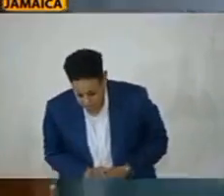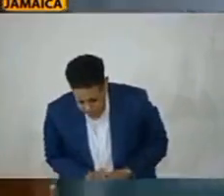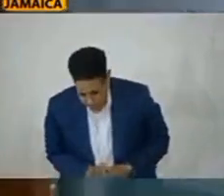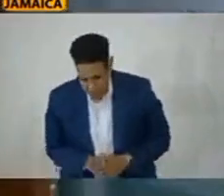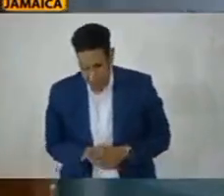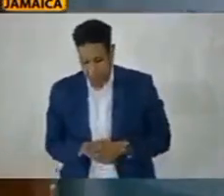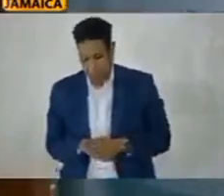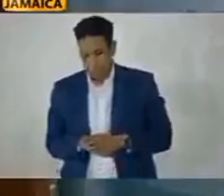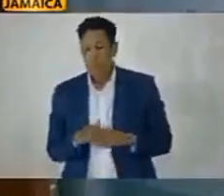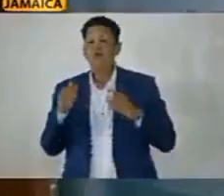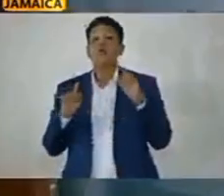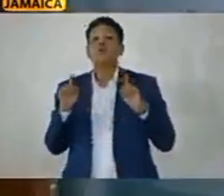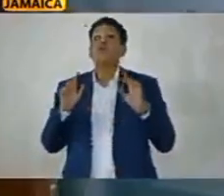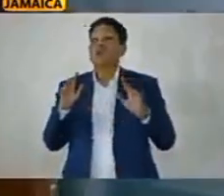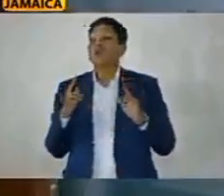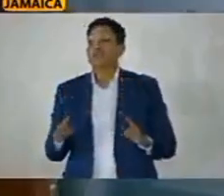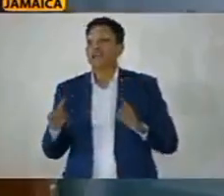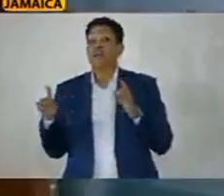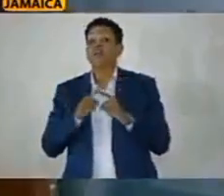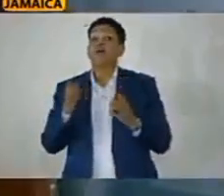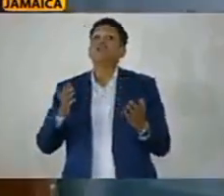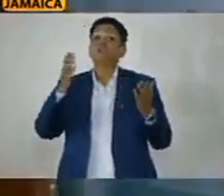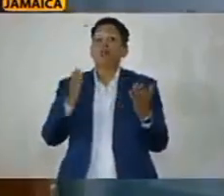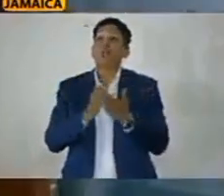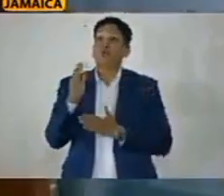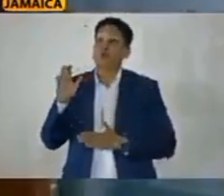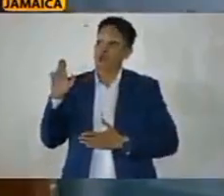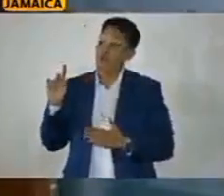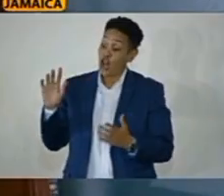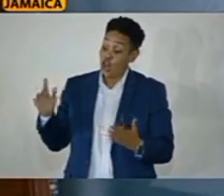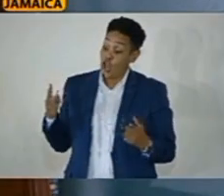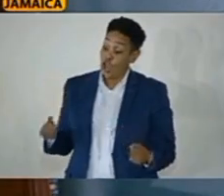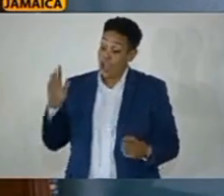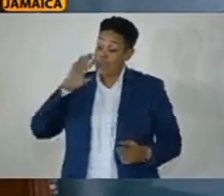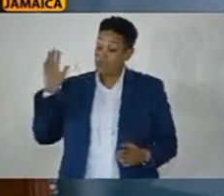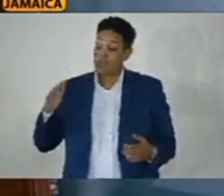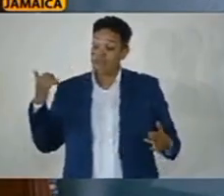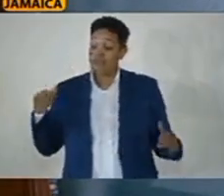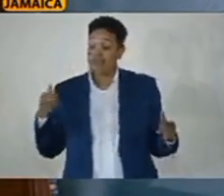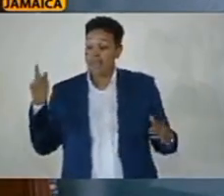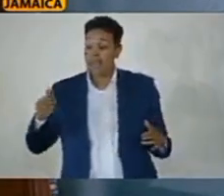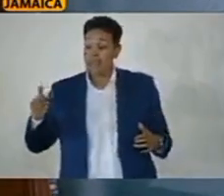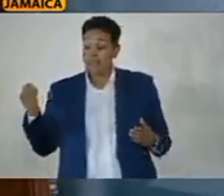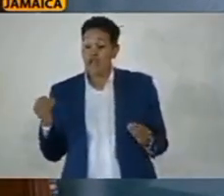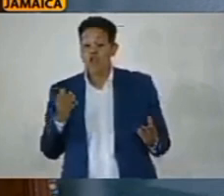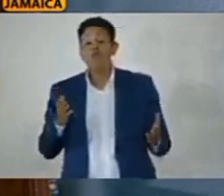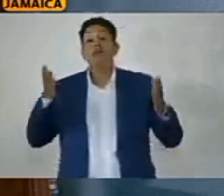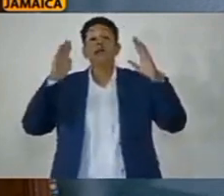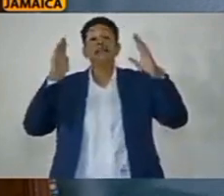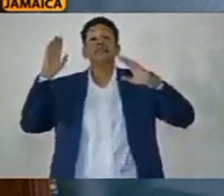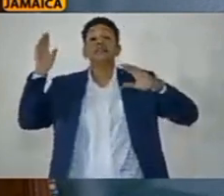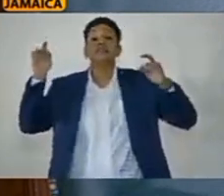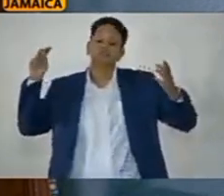questions, when submitted through the clerk, will still have to come to the attention of the Speaker.